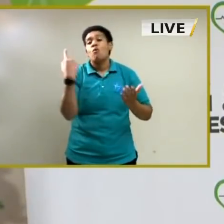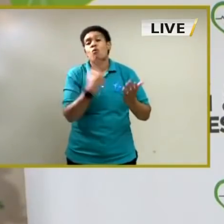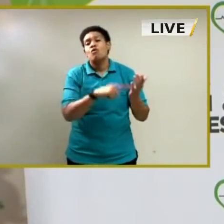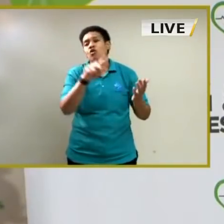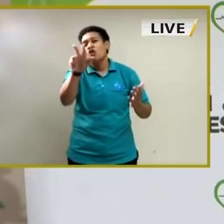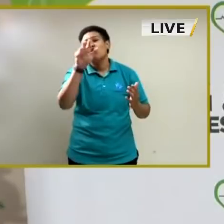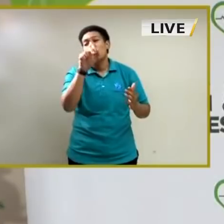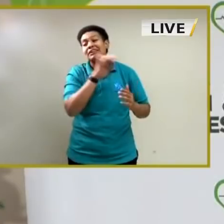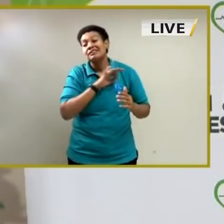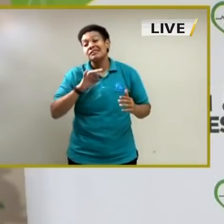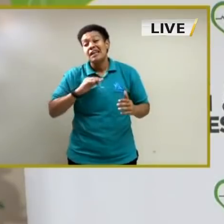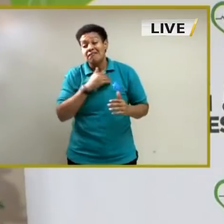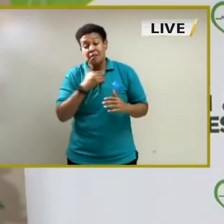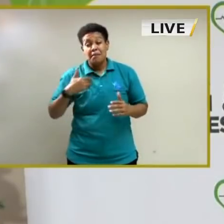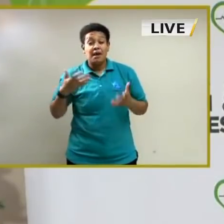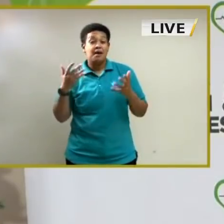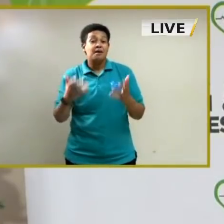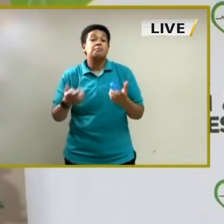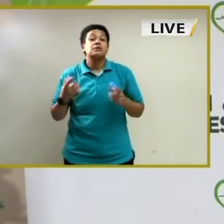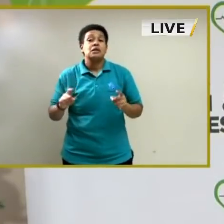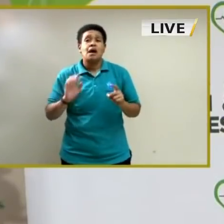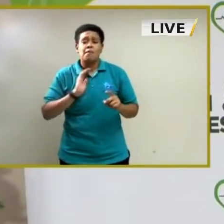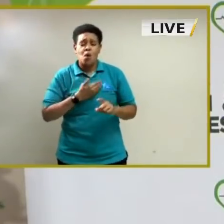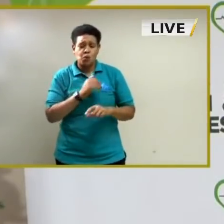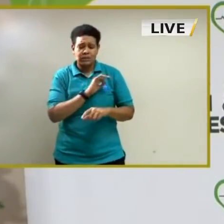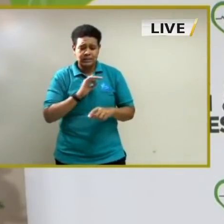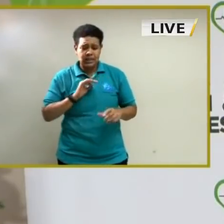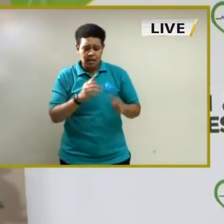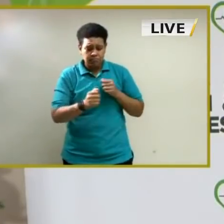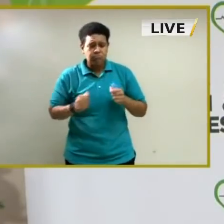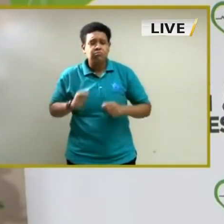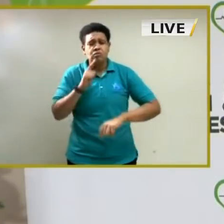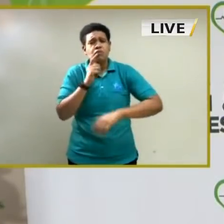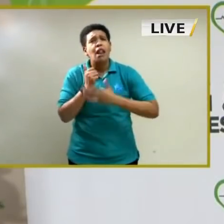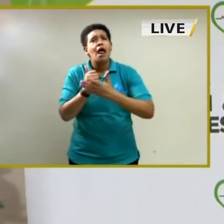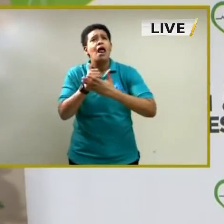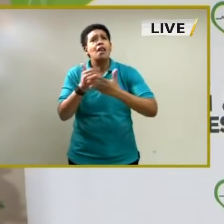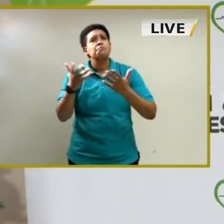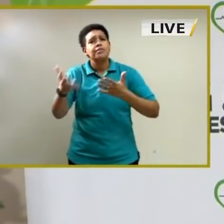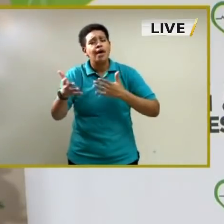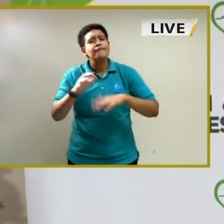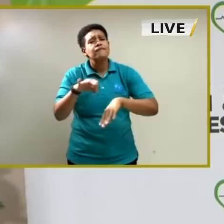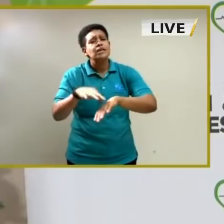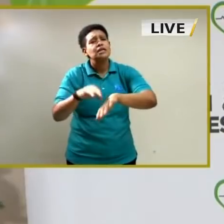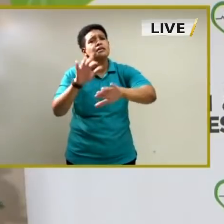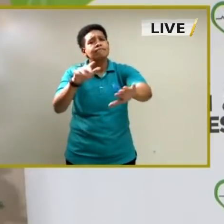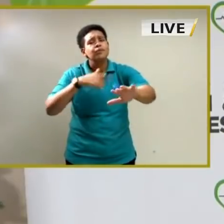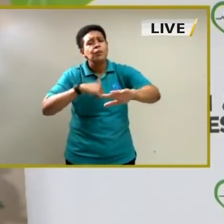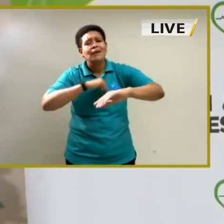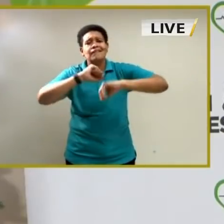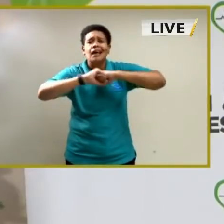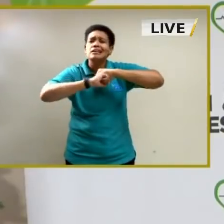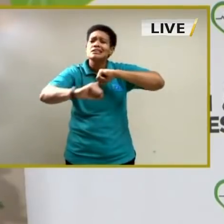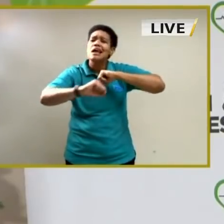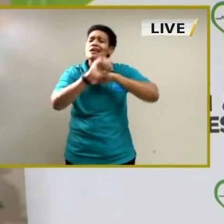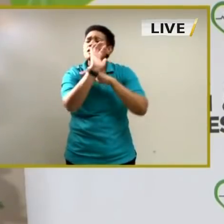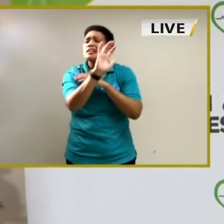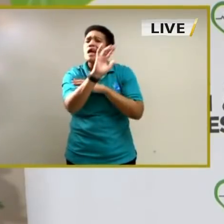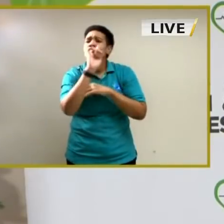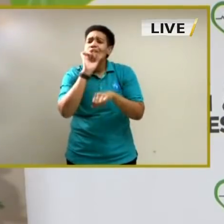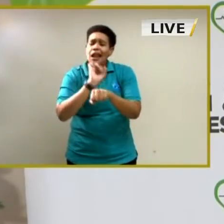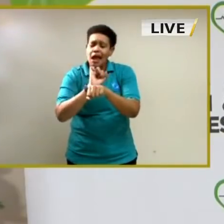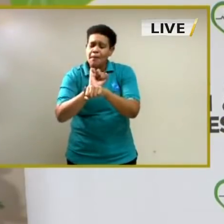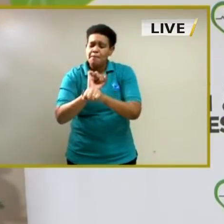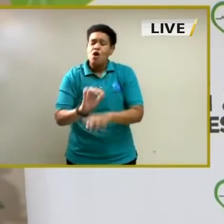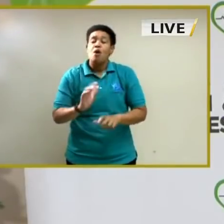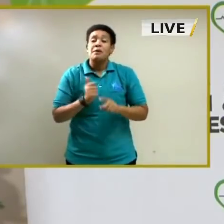staff members or employees who have been helping in the field. We have extended their employment to